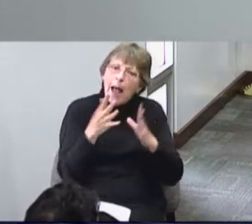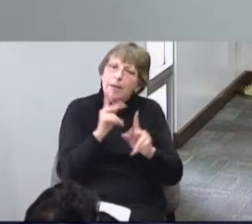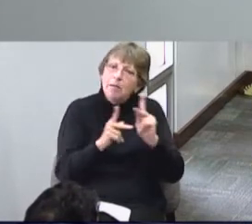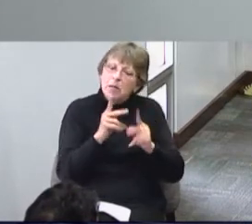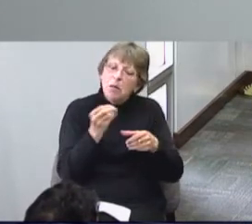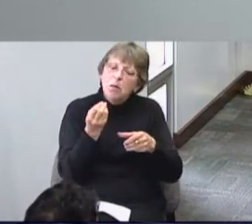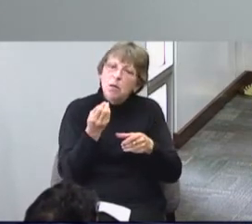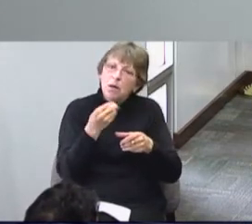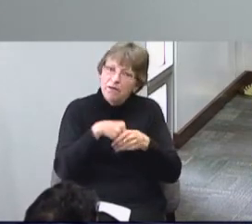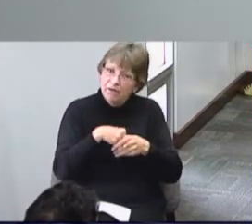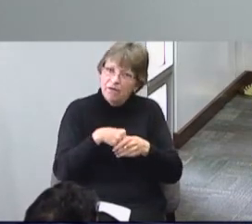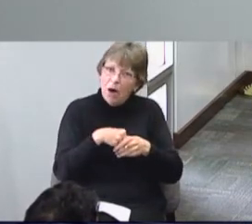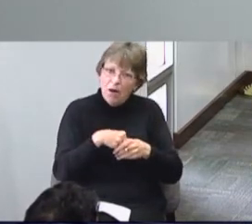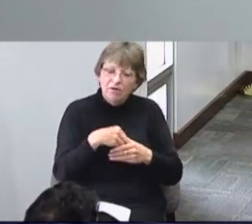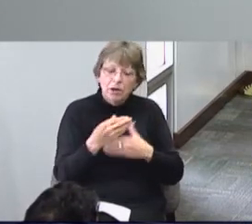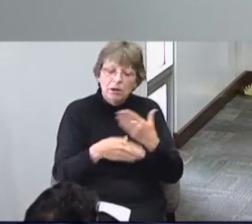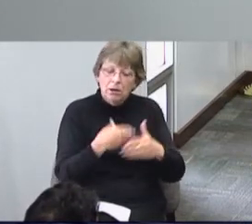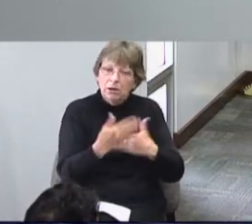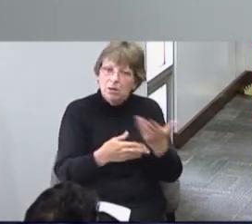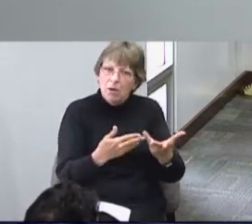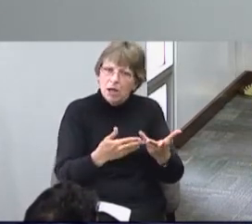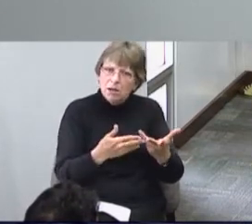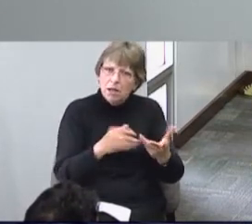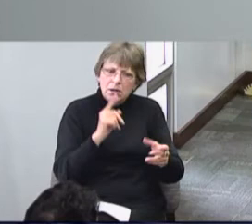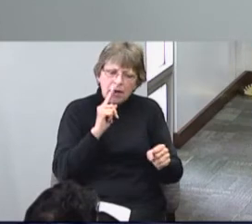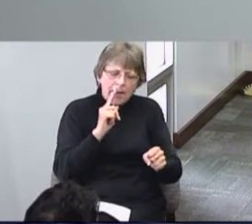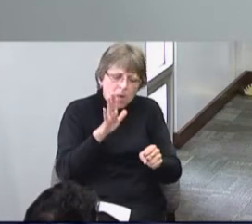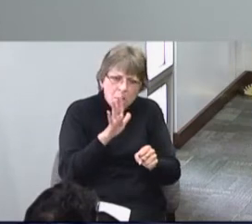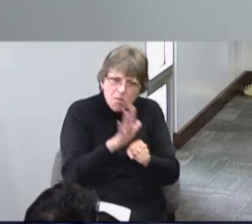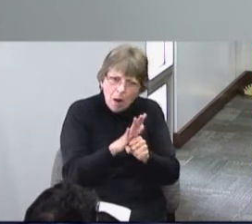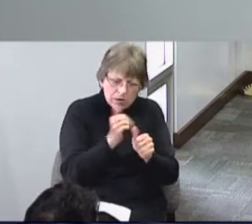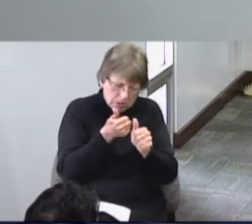that there is a commitment to that. And you know, the